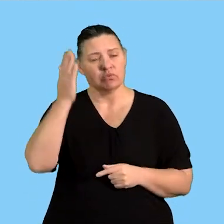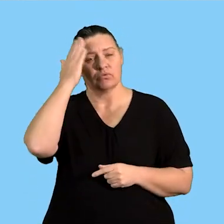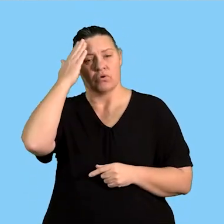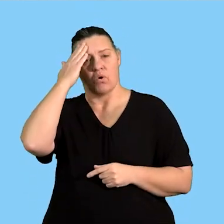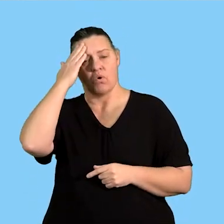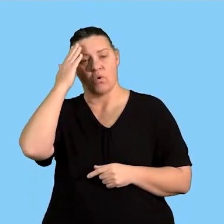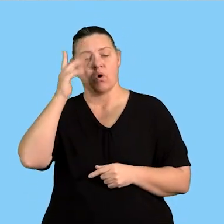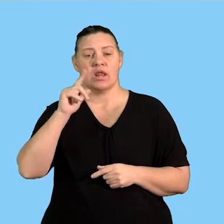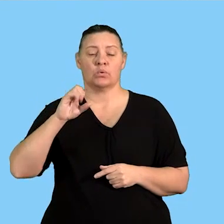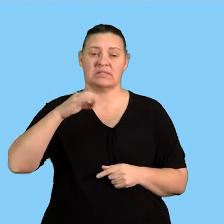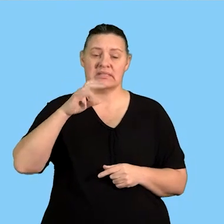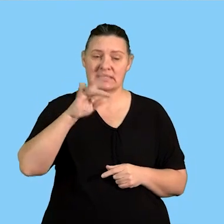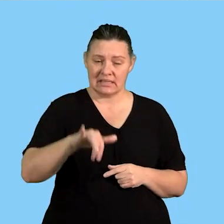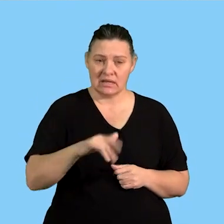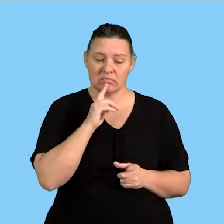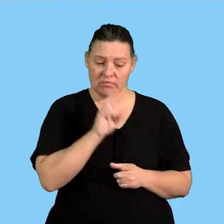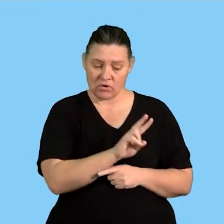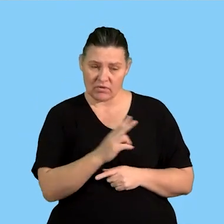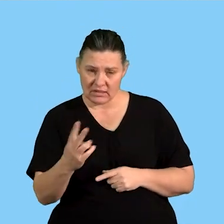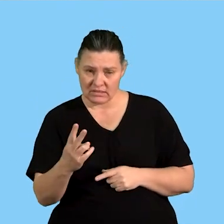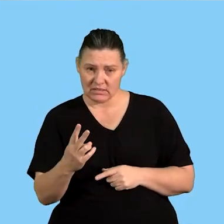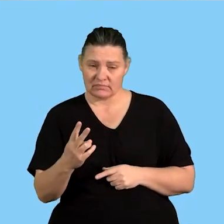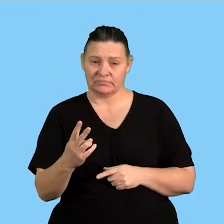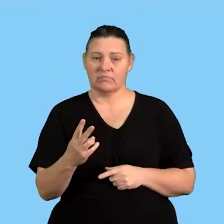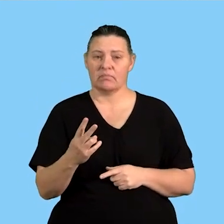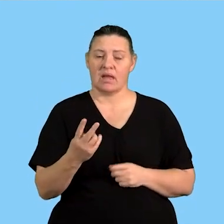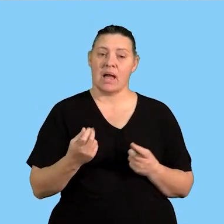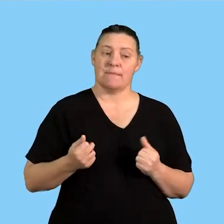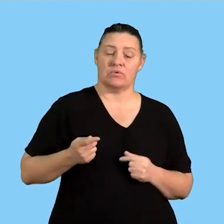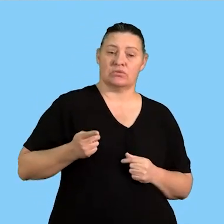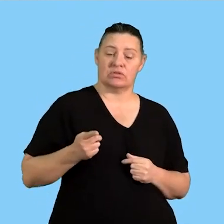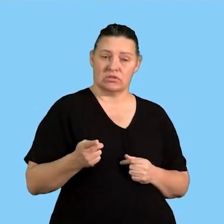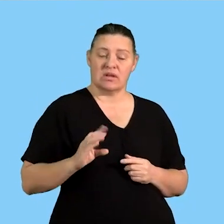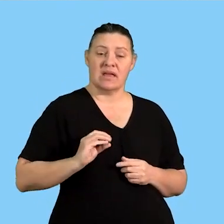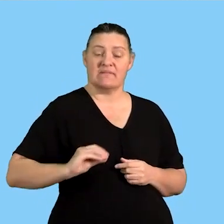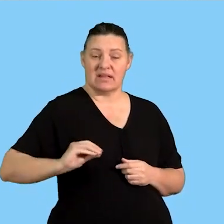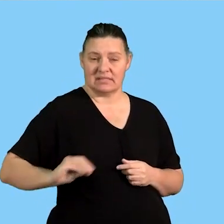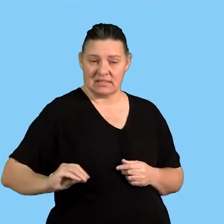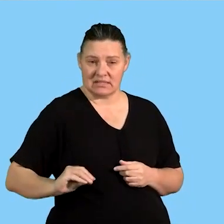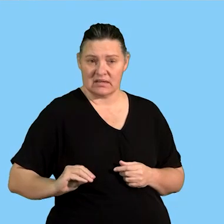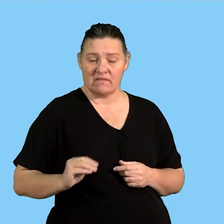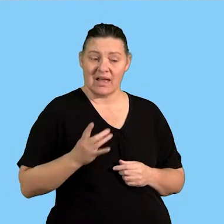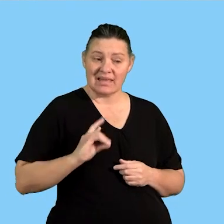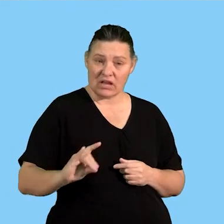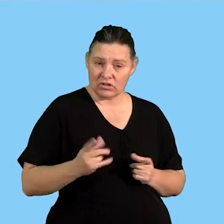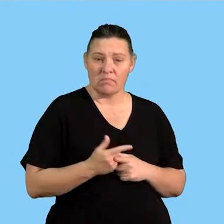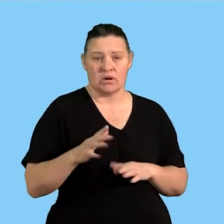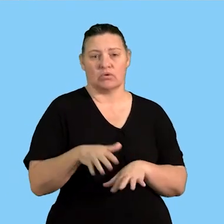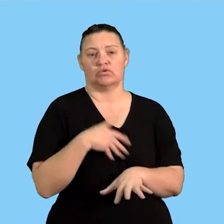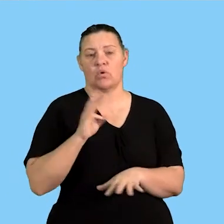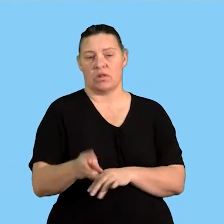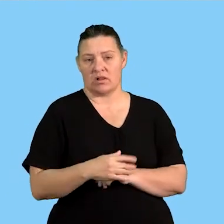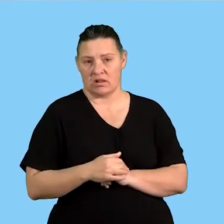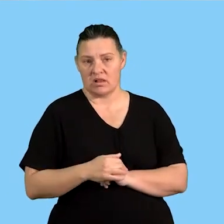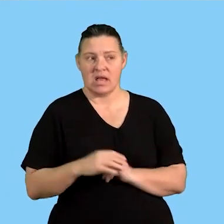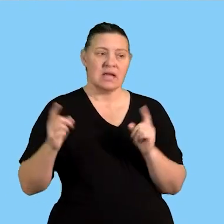liquidity to convert your amount that you have invested into cash will be very slow, especially when you're